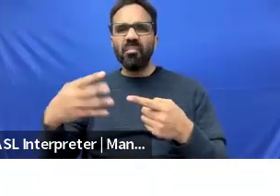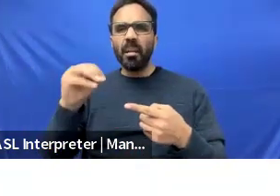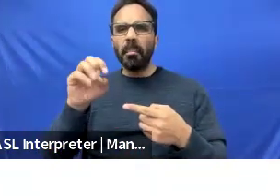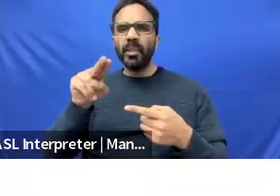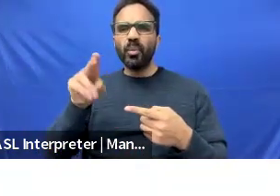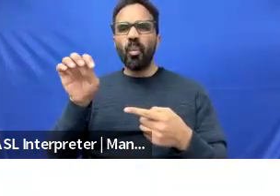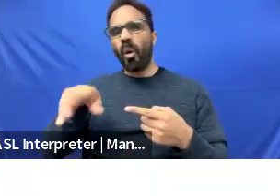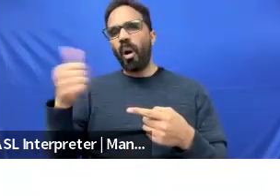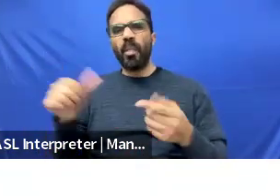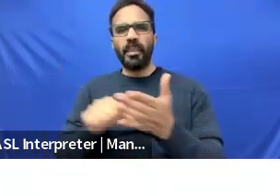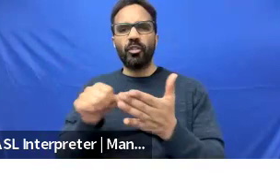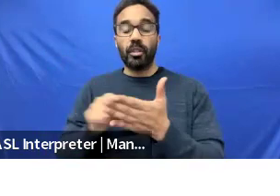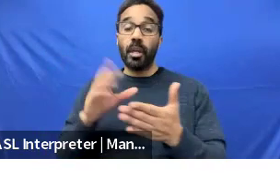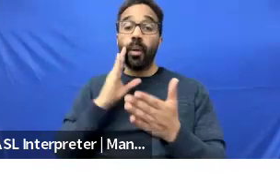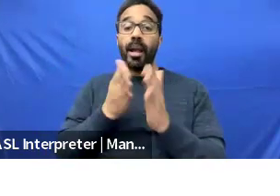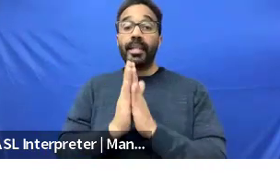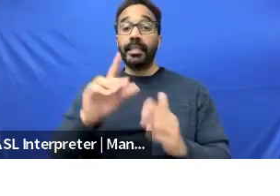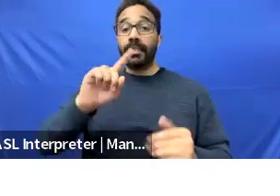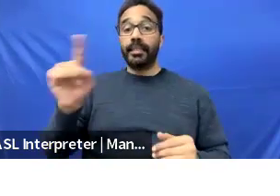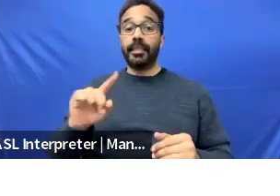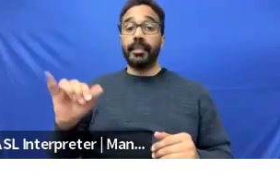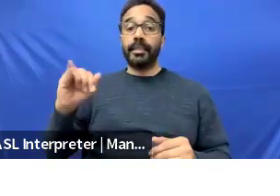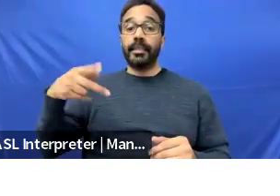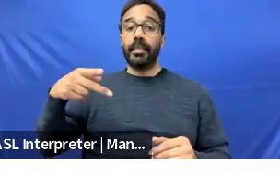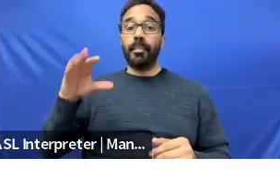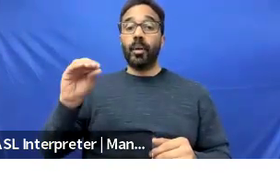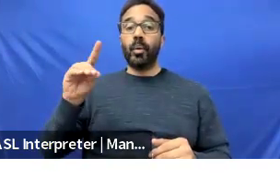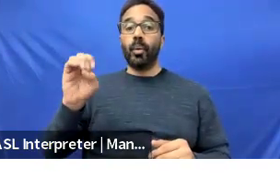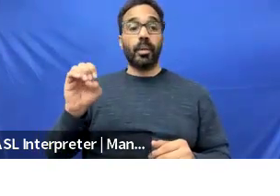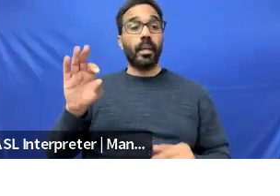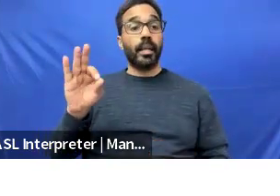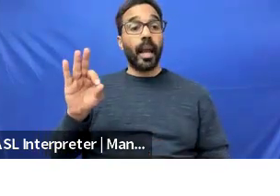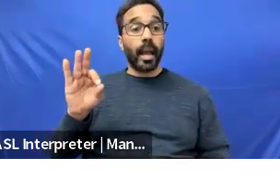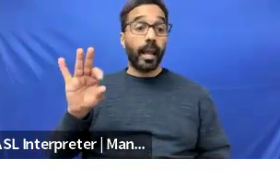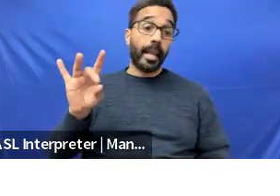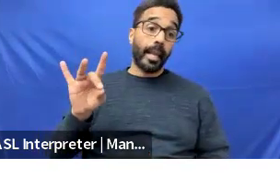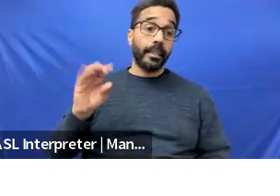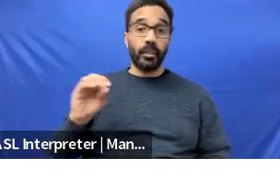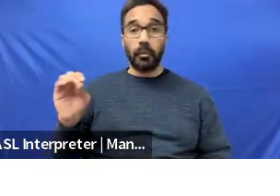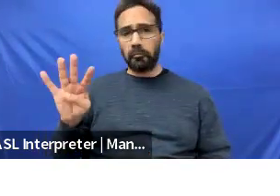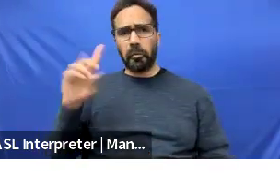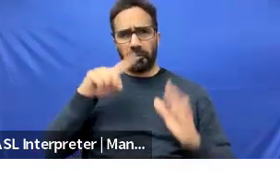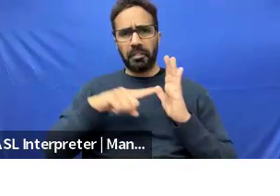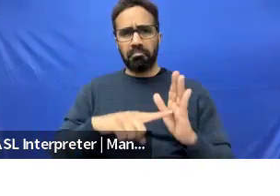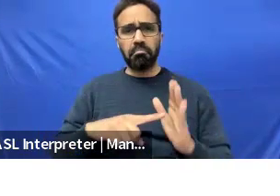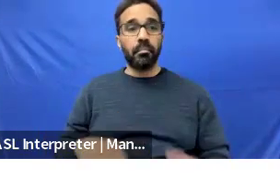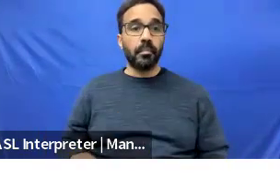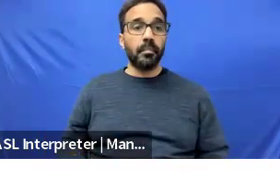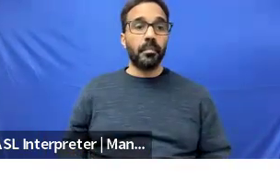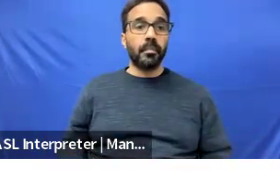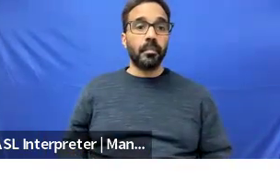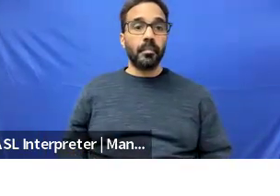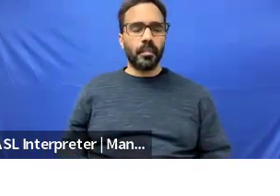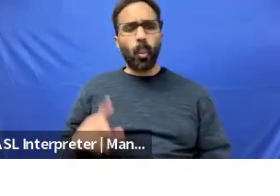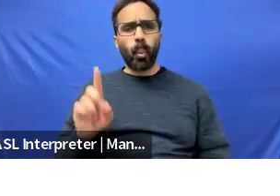for your zip code. So we'll type in 98004. And then